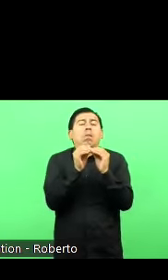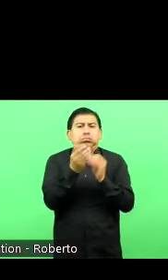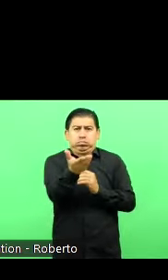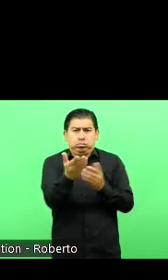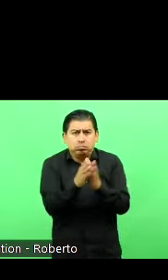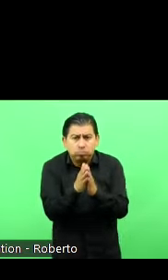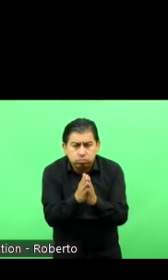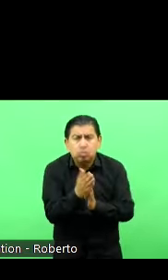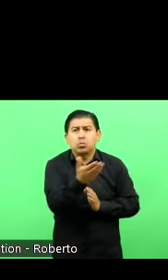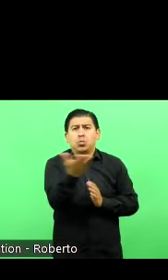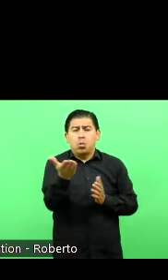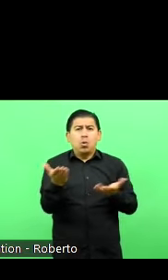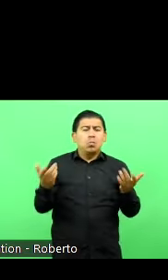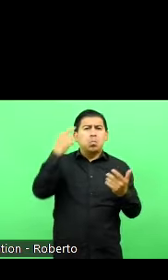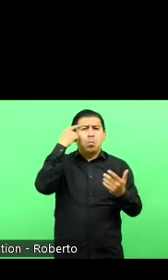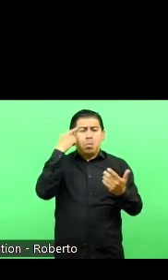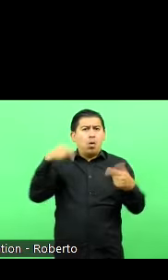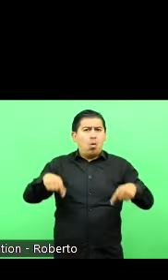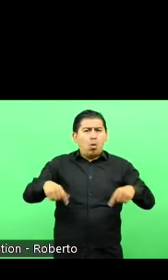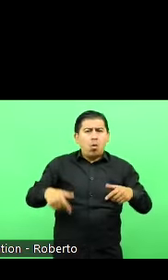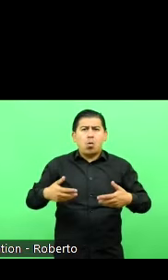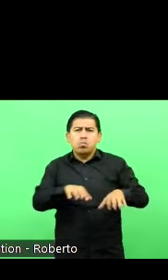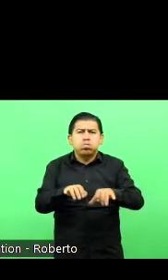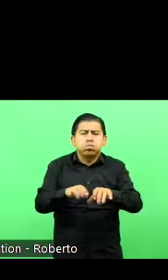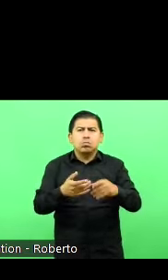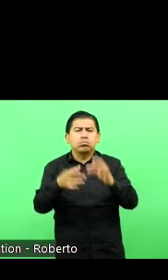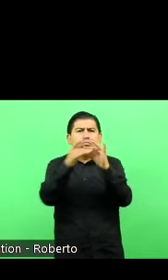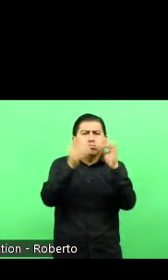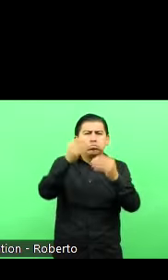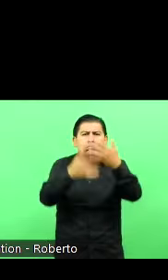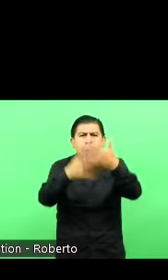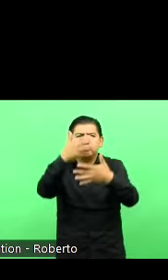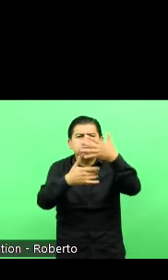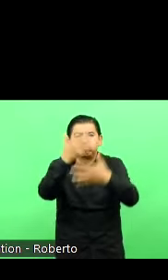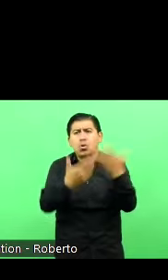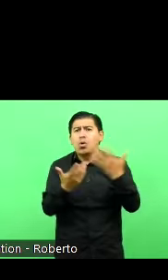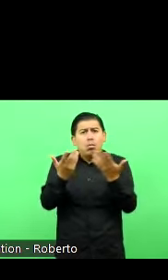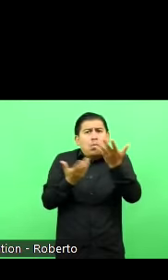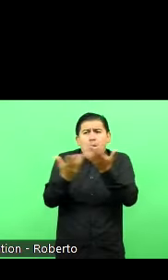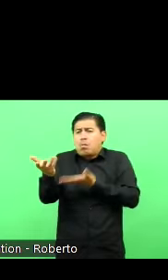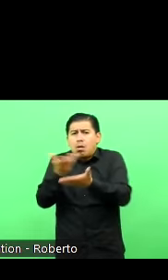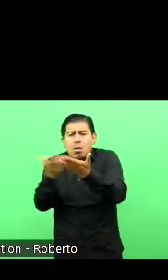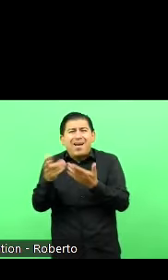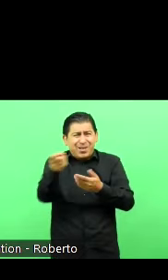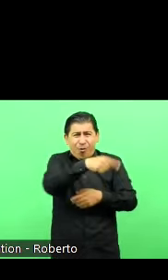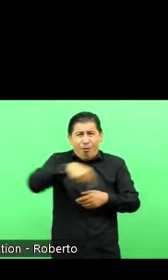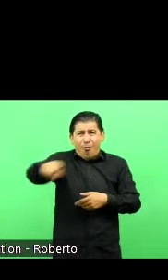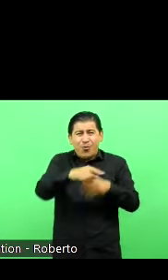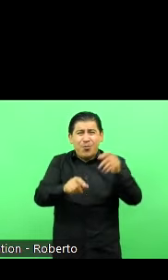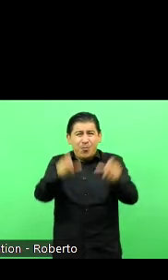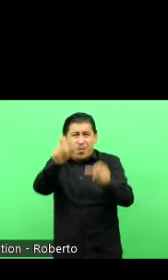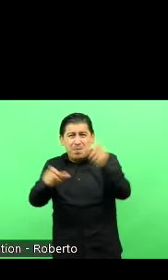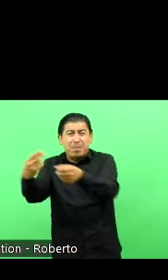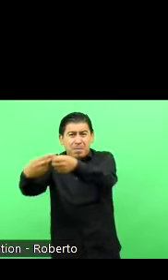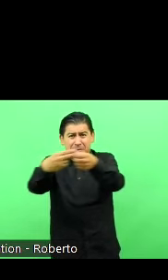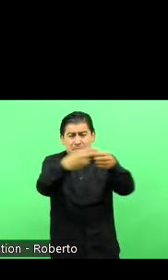through South-South and Triangle cooperation, we can drive meaningful change and build cities that are not only resilient and inclusive,